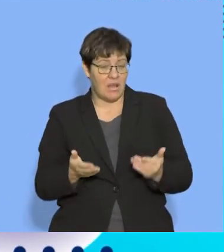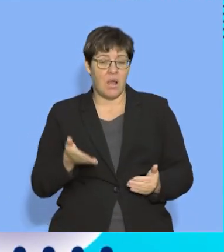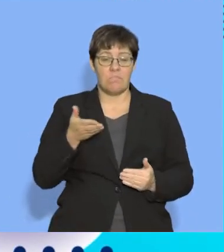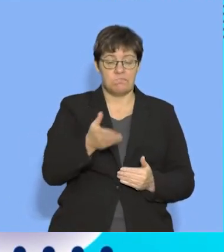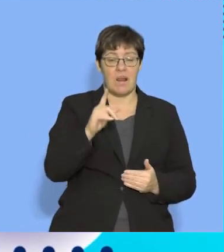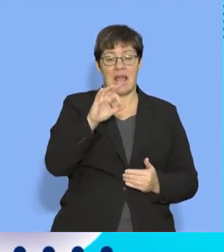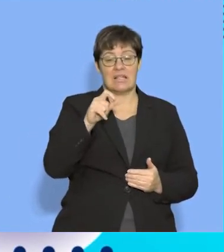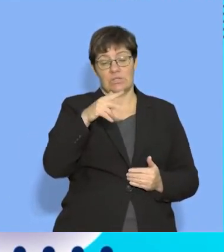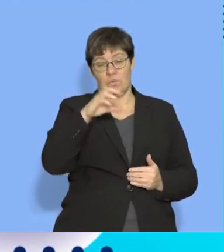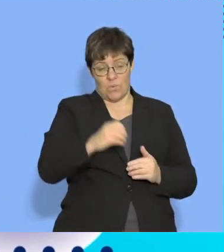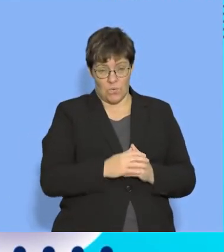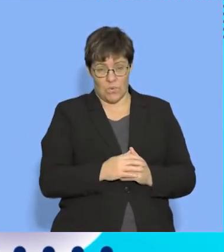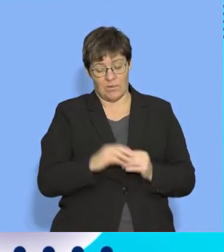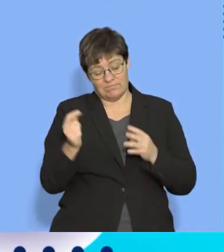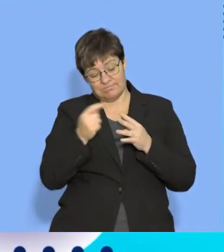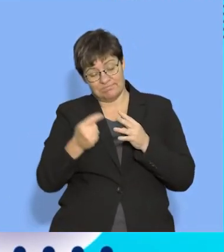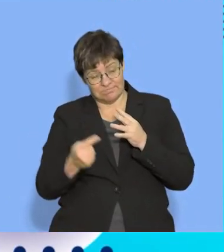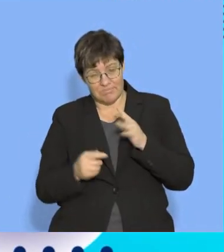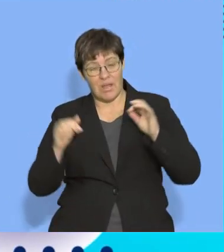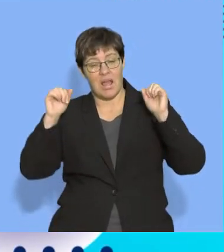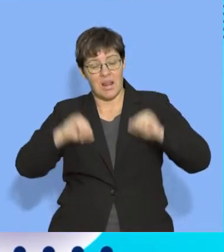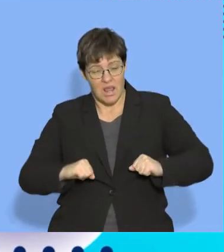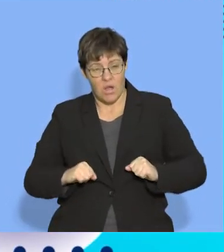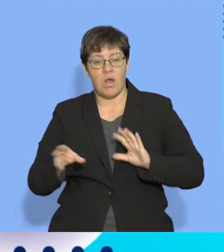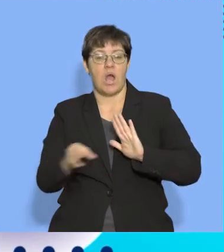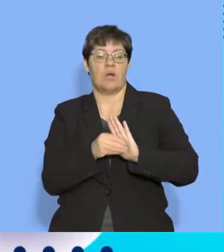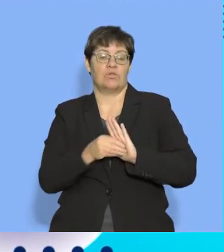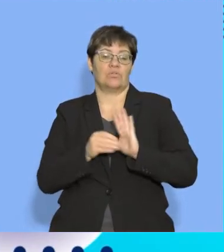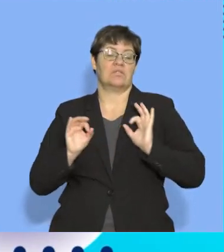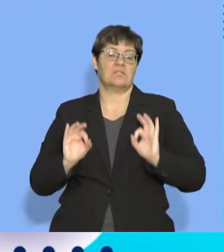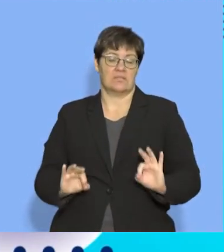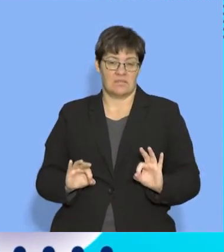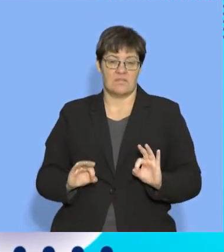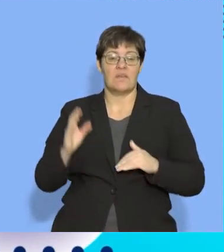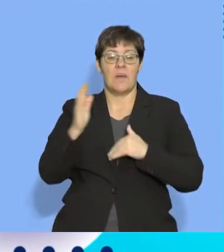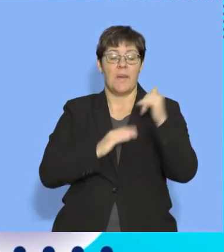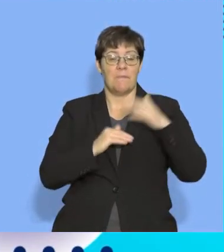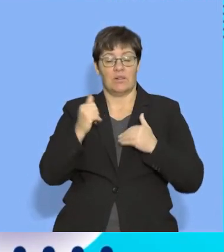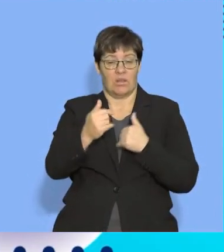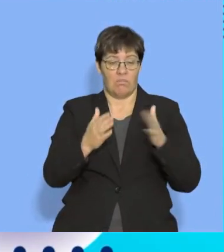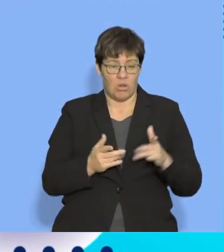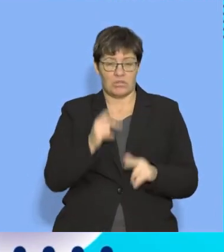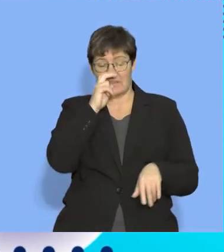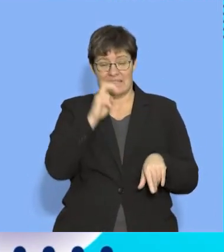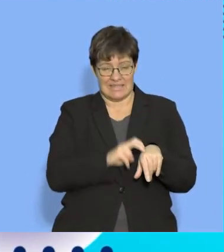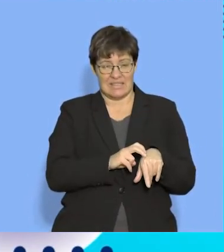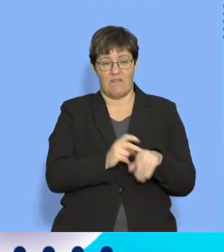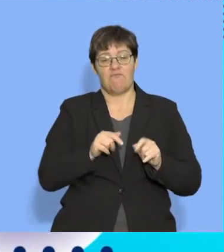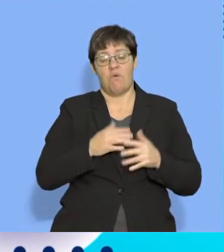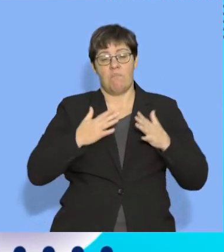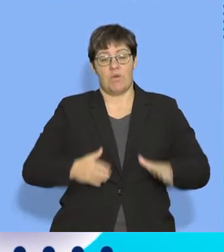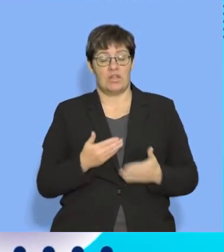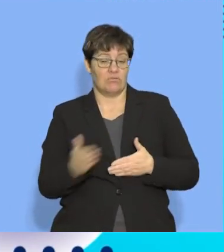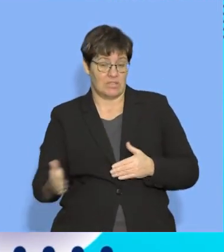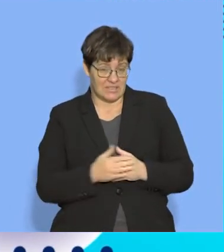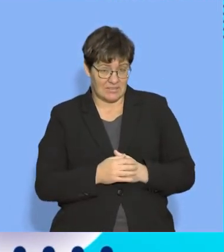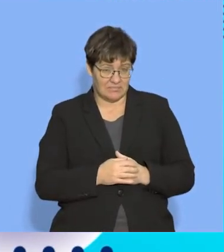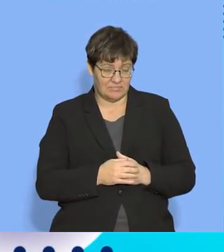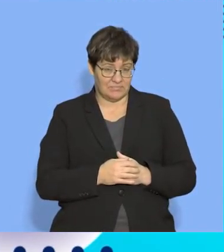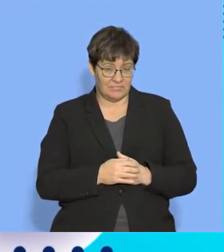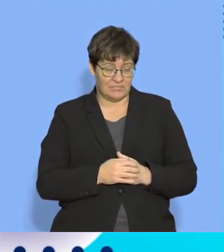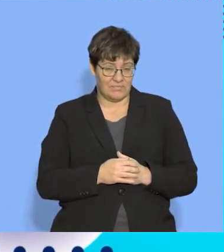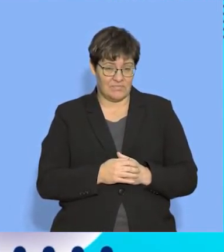the presence of the lacteal, and all these allow for the efficient absorption of the building blocks that are needed by the rest of the